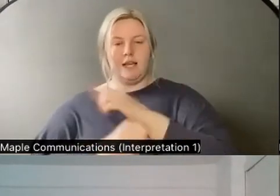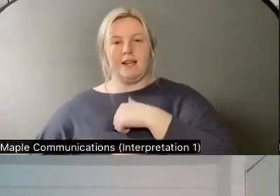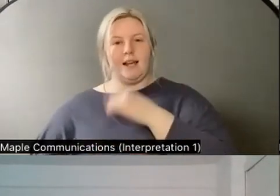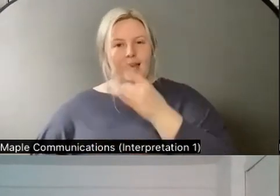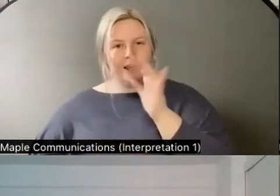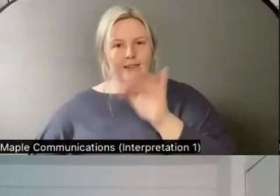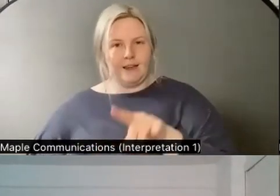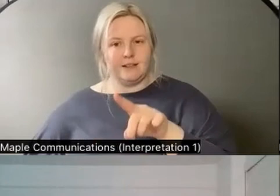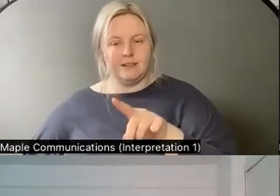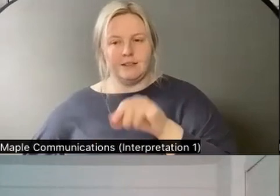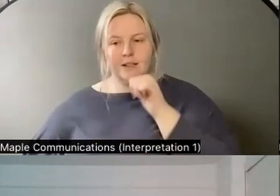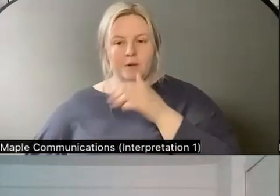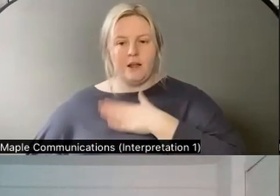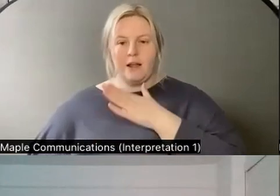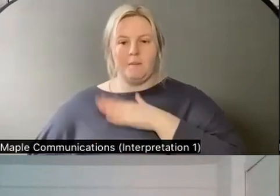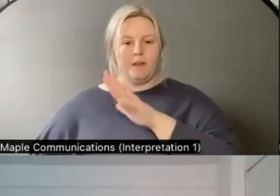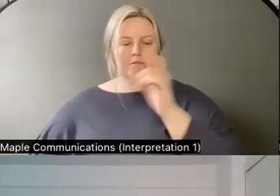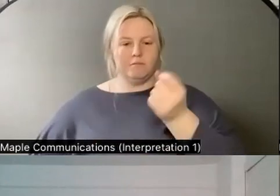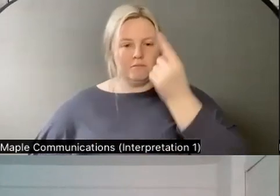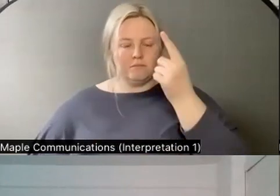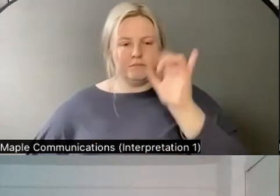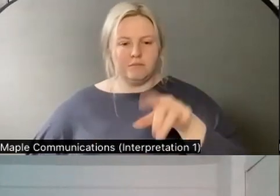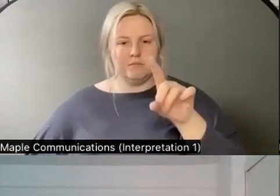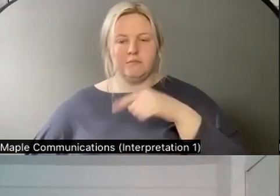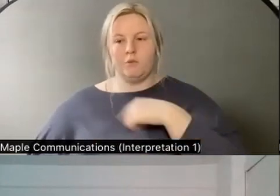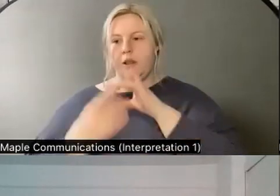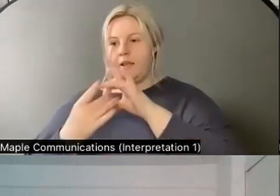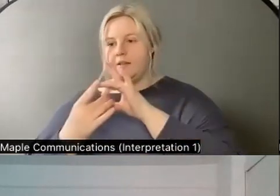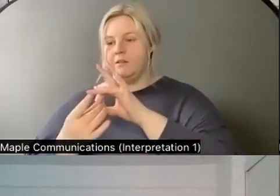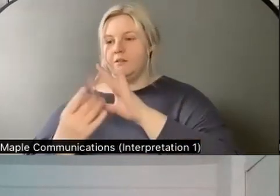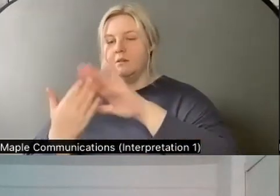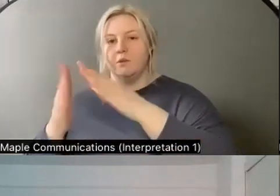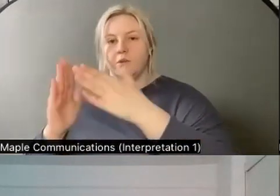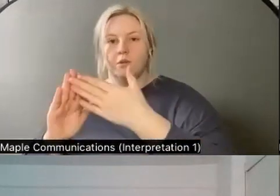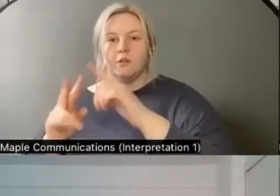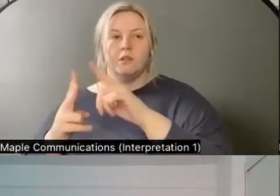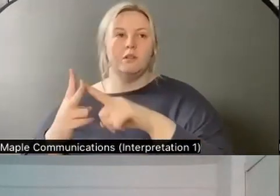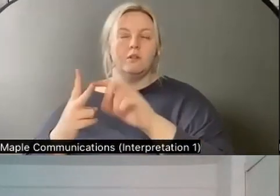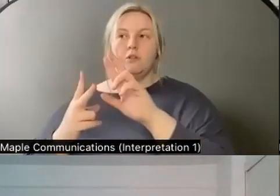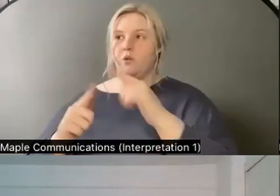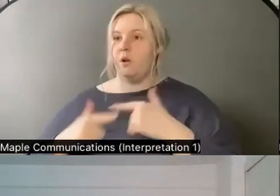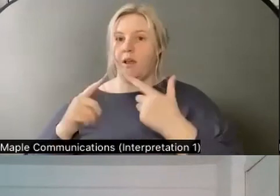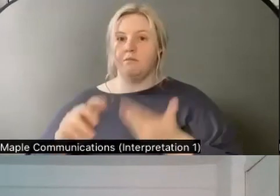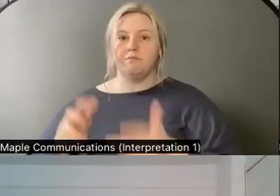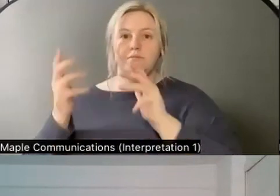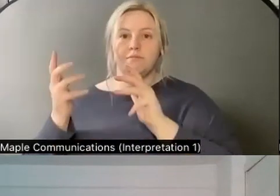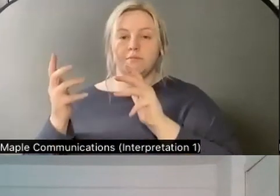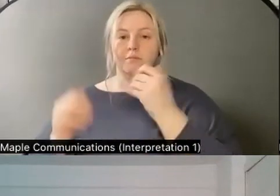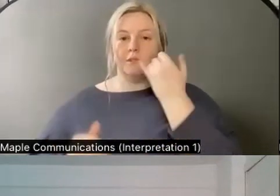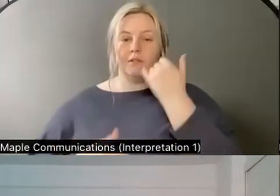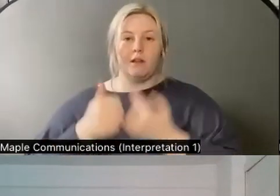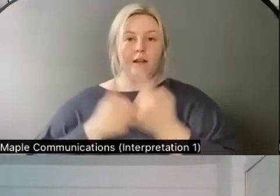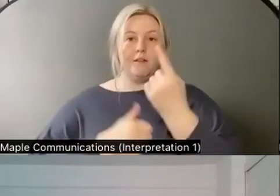for attachments in community, for the wreckage of your life that's left when everyone else decides